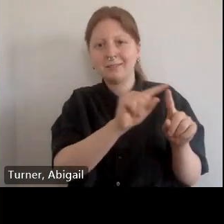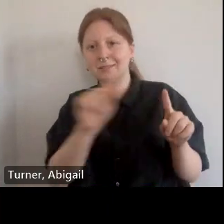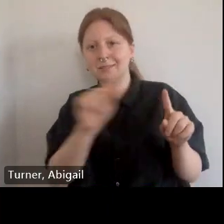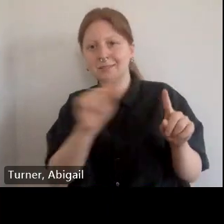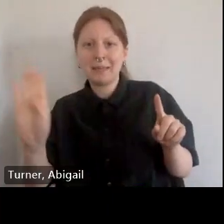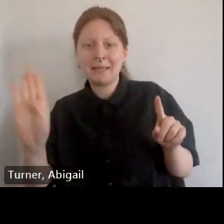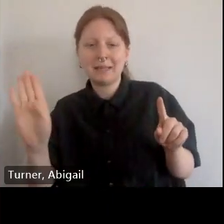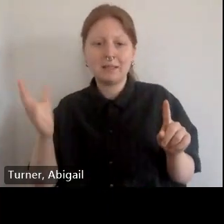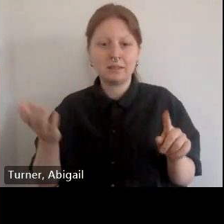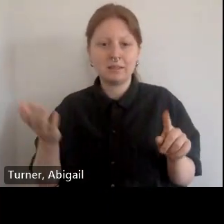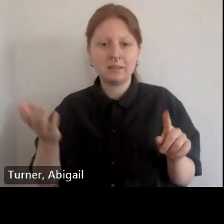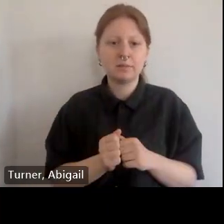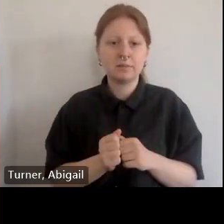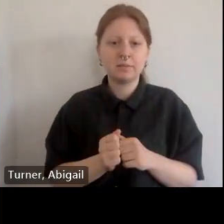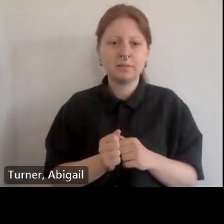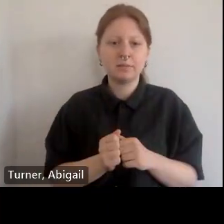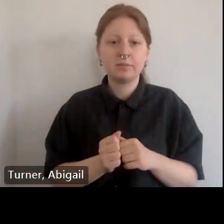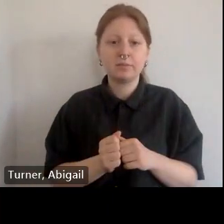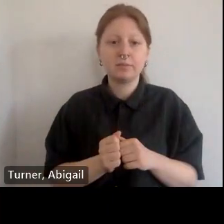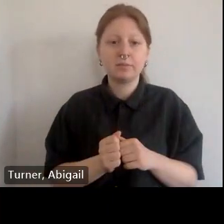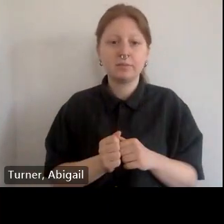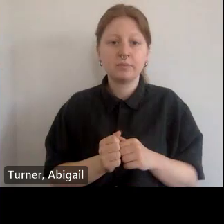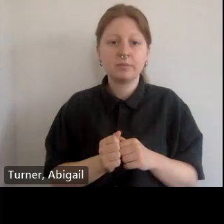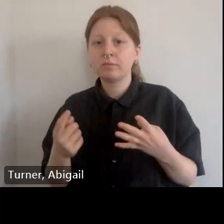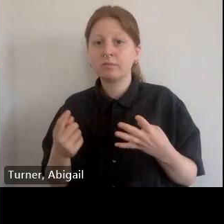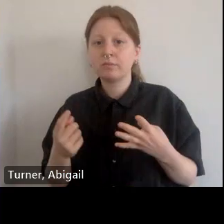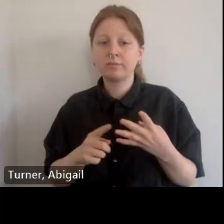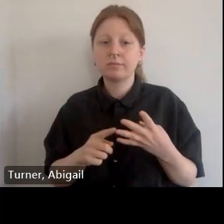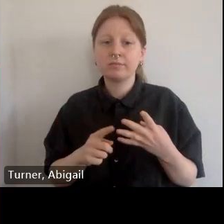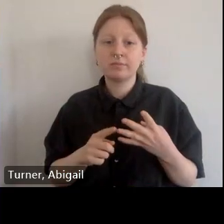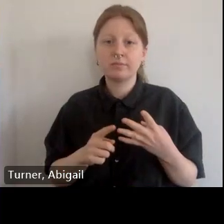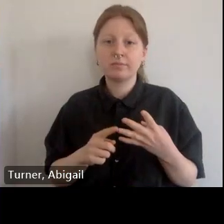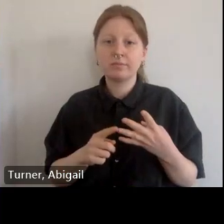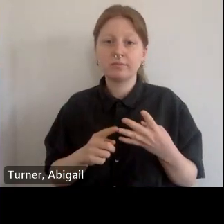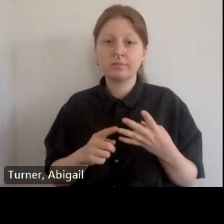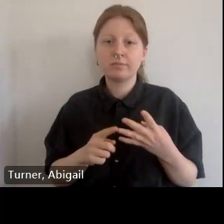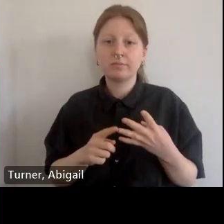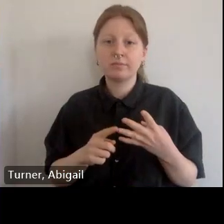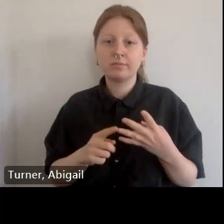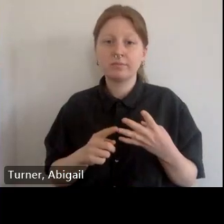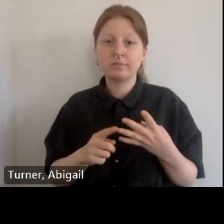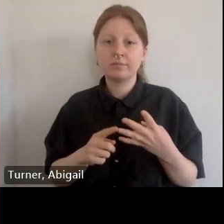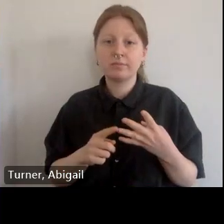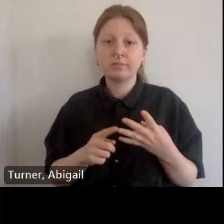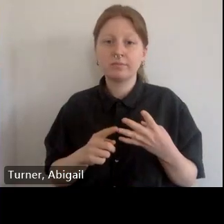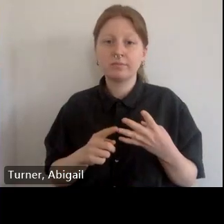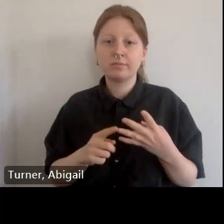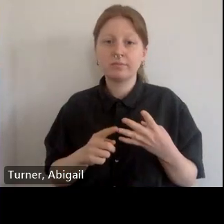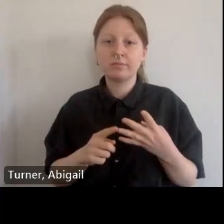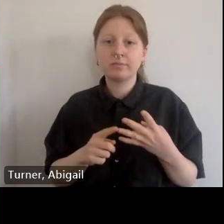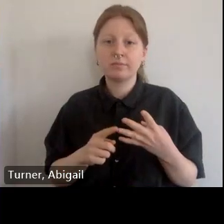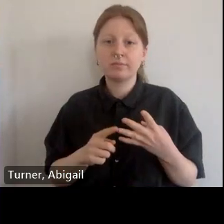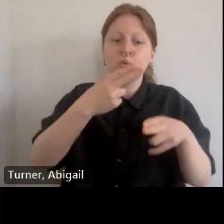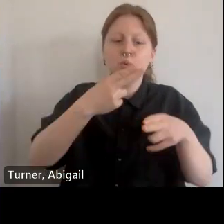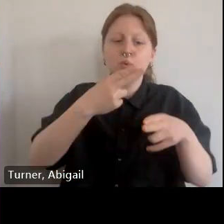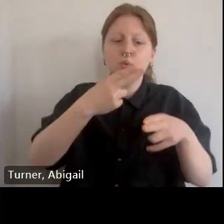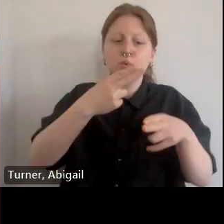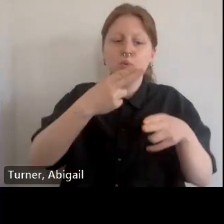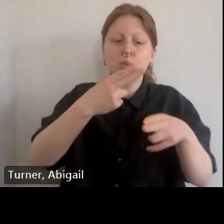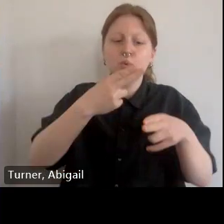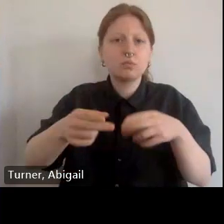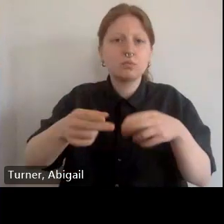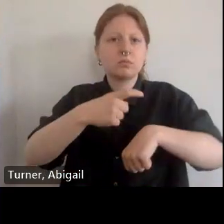Another one that I did that most people probably won't recommend is to seek short-term opportunities. Like just because an opportunity may